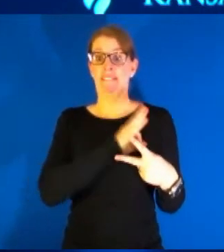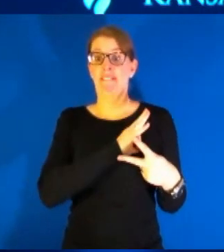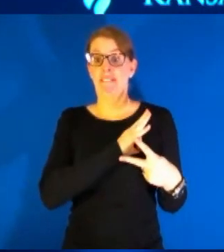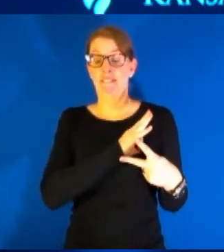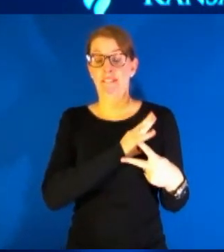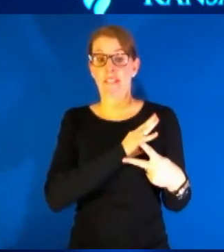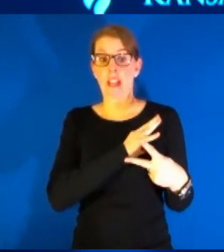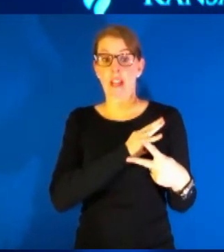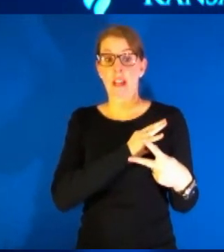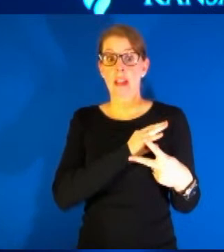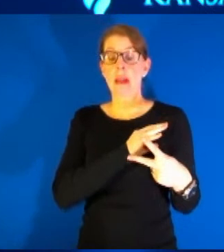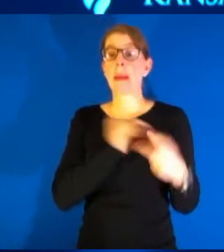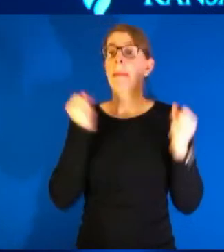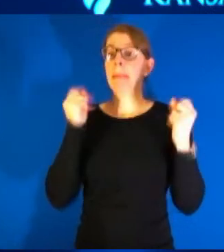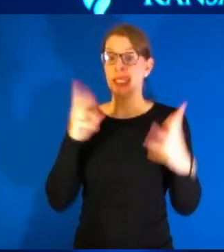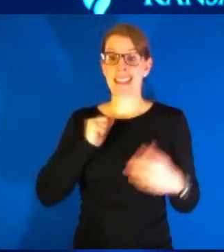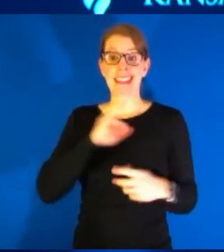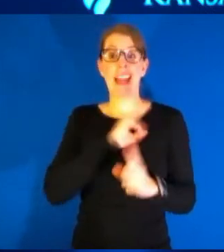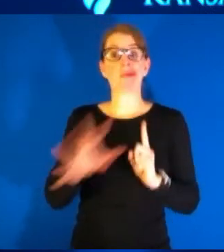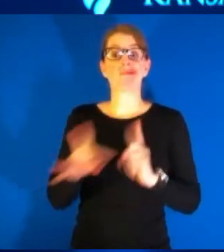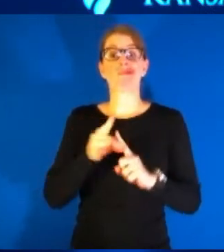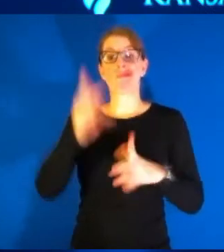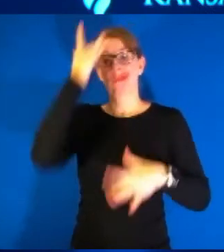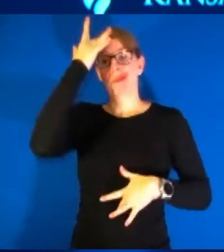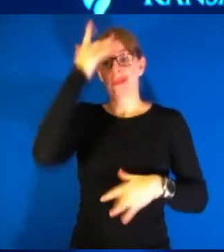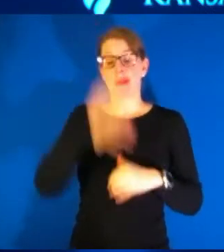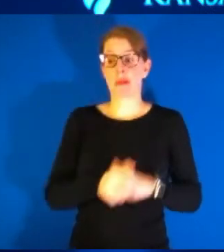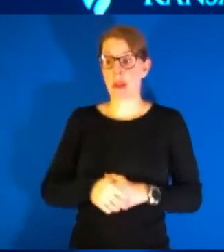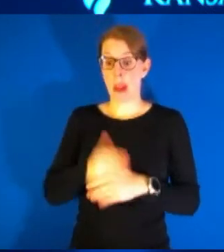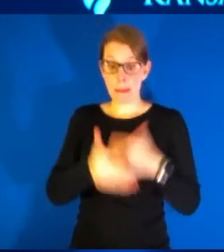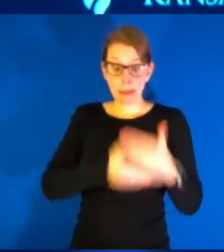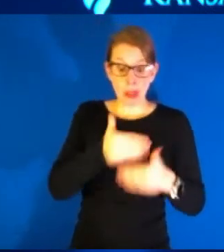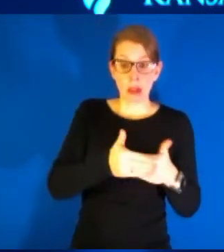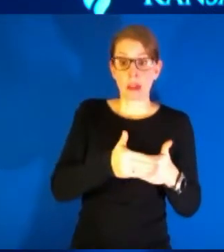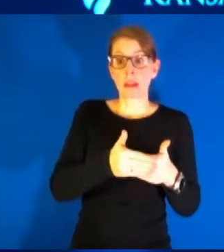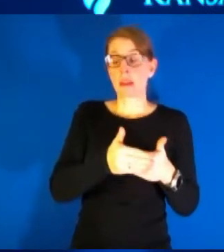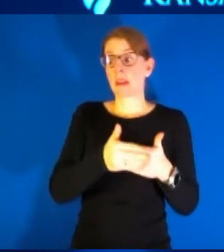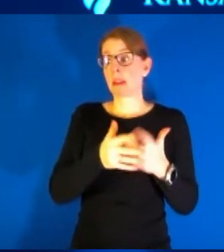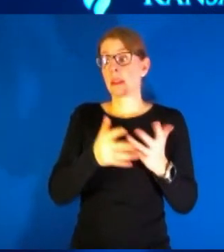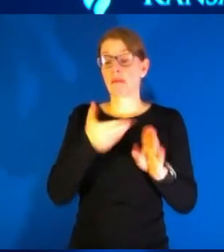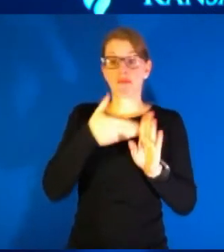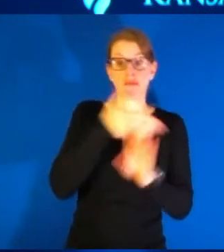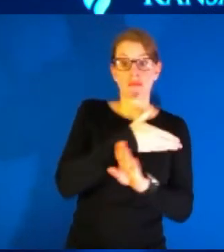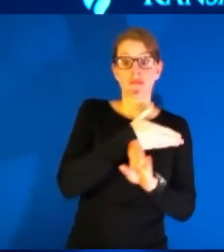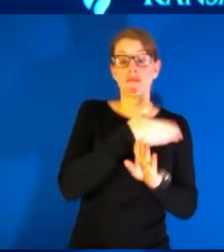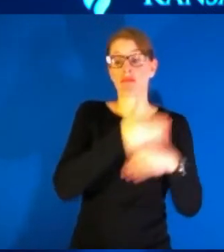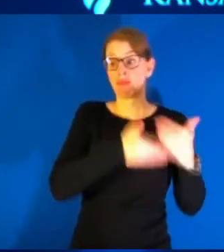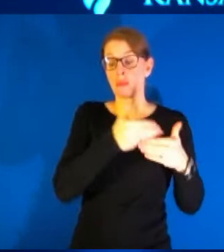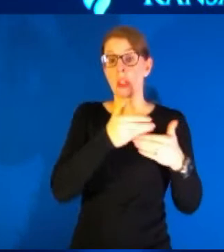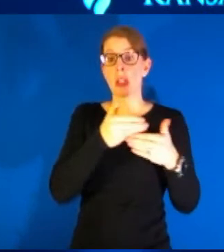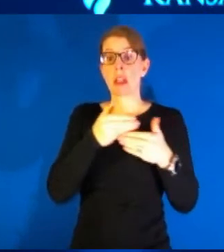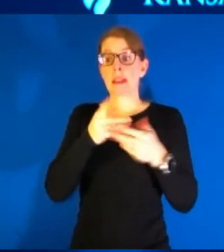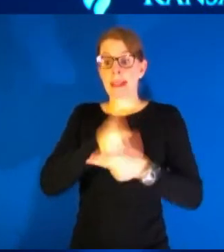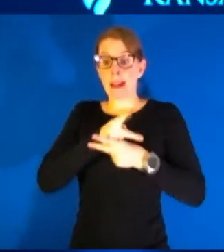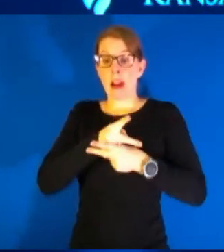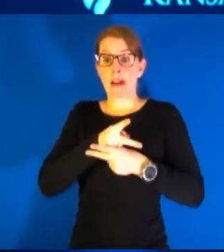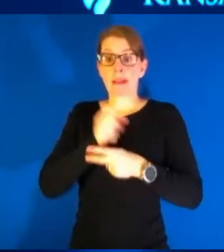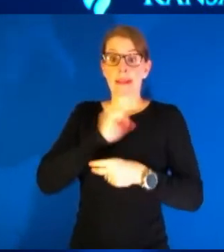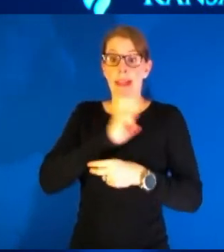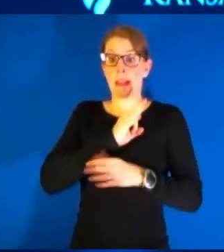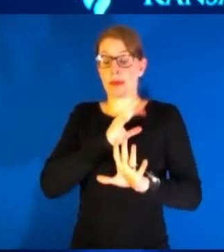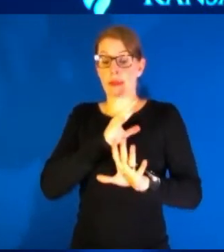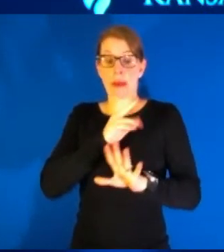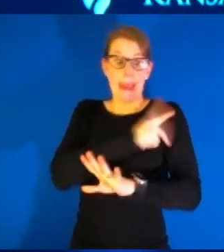got sick, right? And you talk about just periop procedural, you talk about the inpatient staff taking care of patients was really difficult, right?